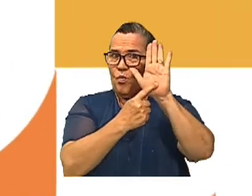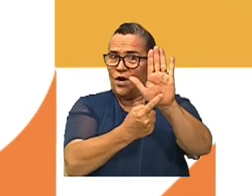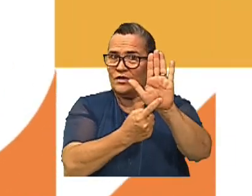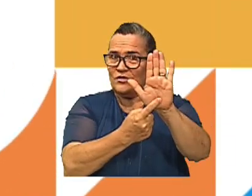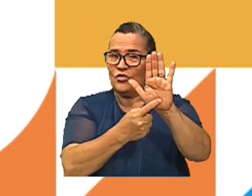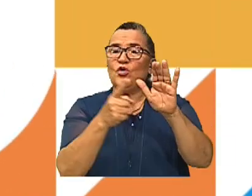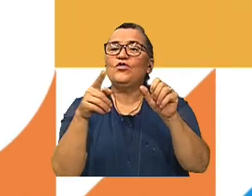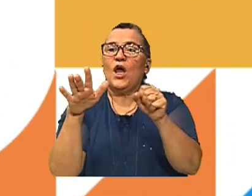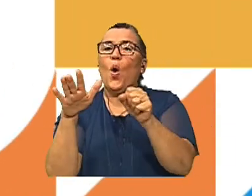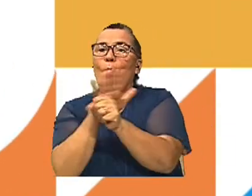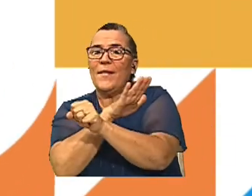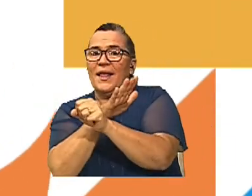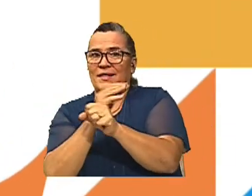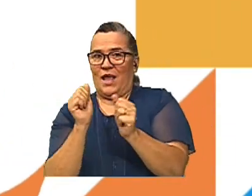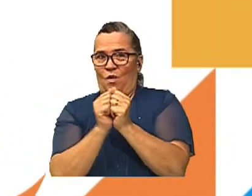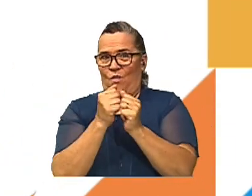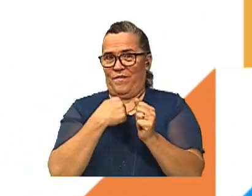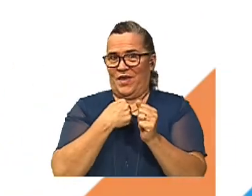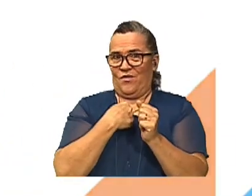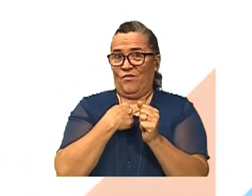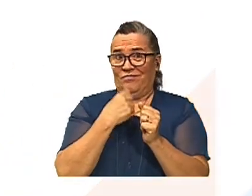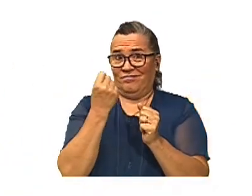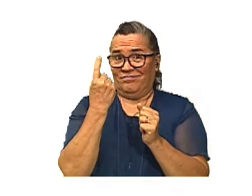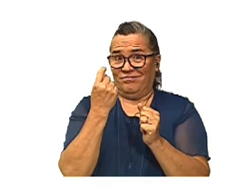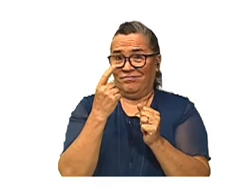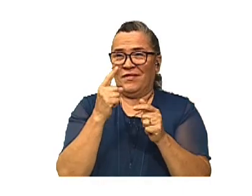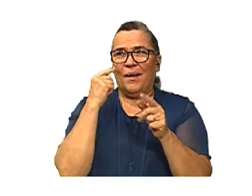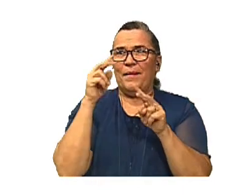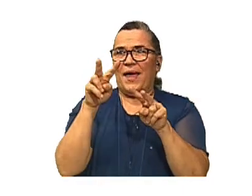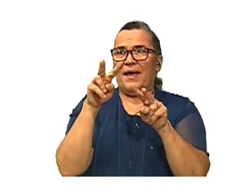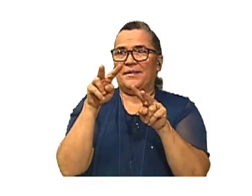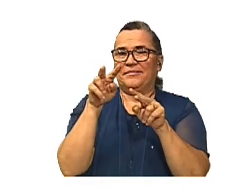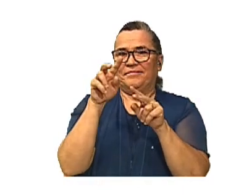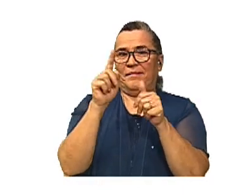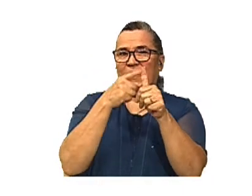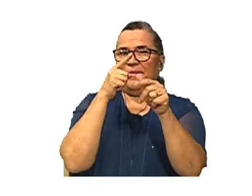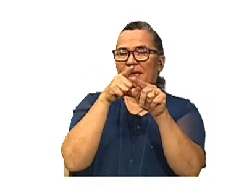you to complete them with me. Let's go and see them.